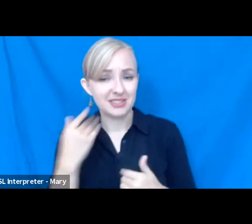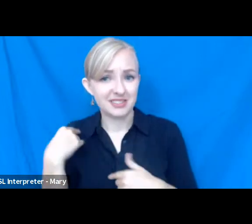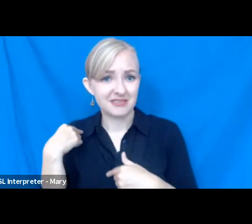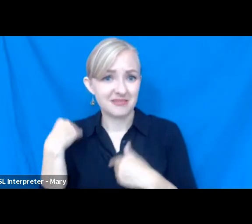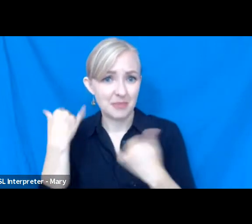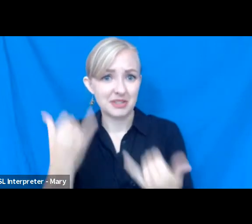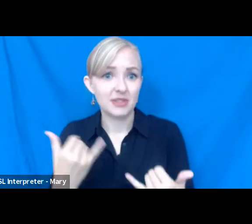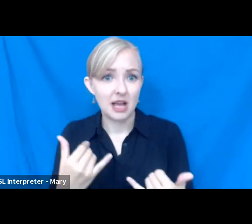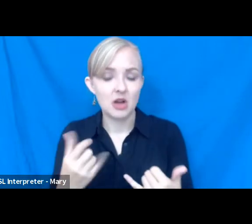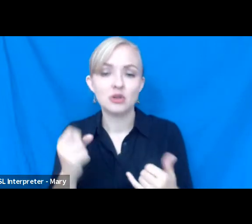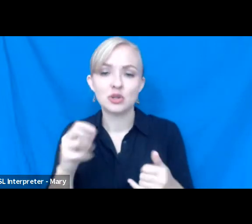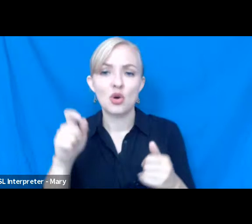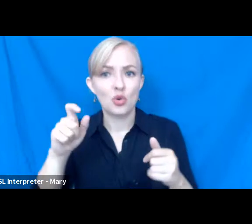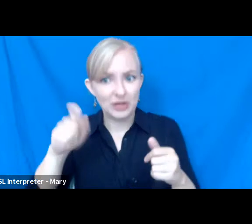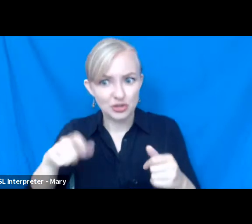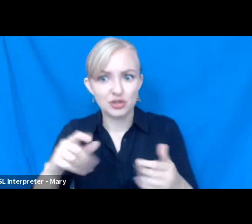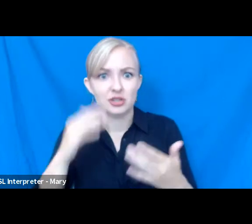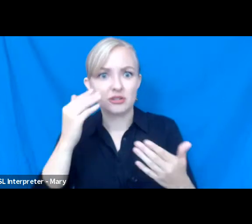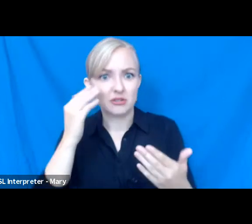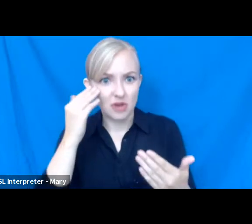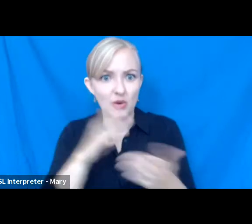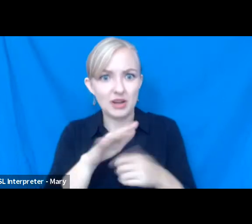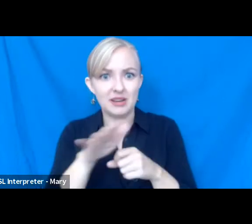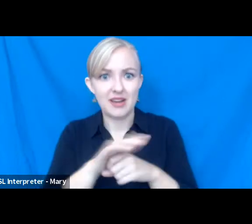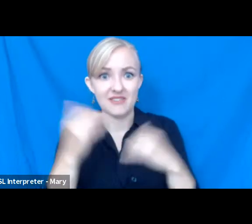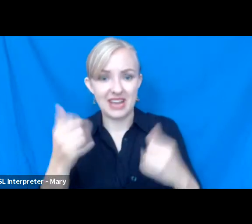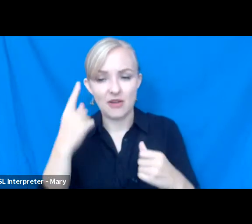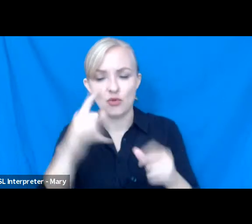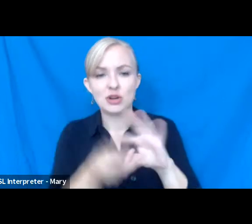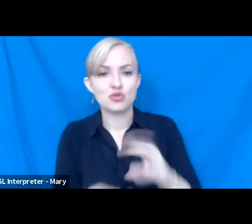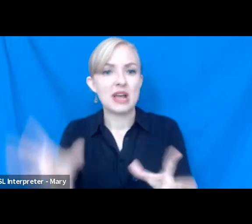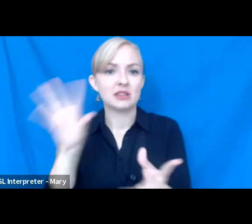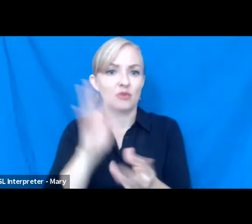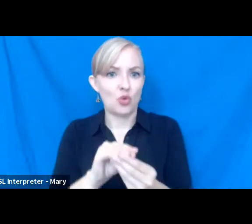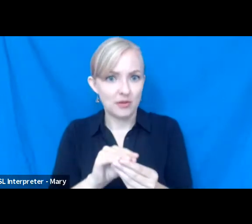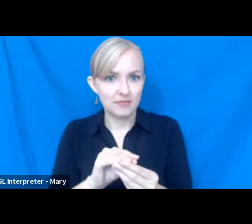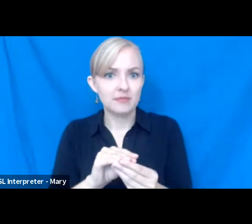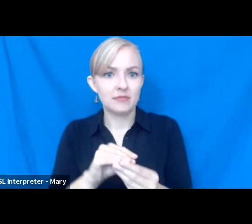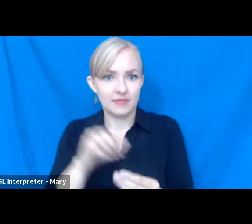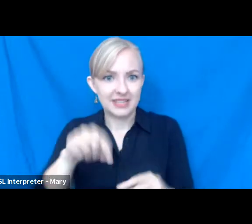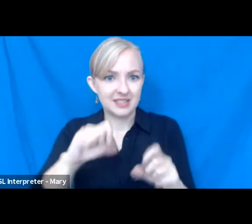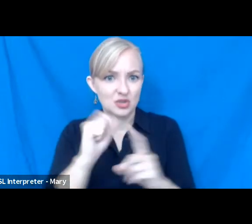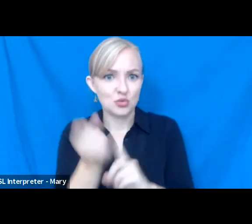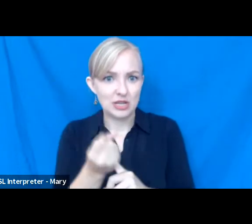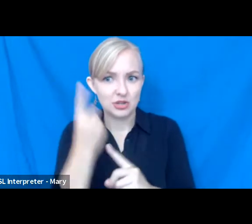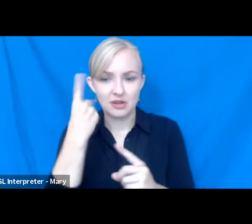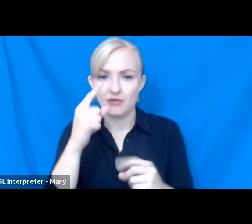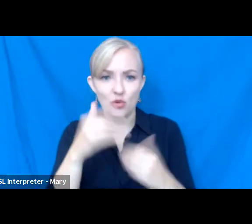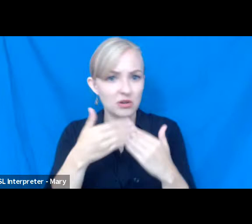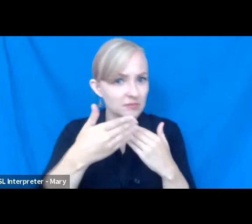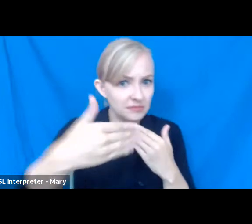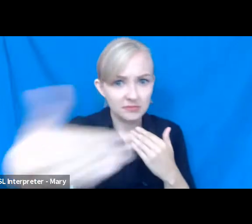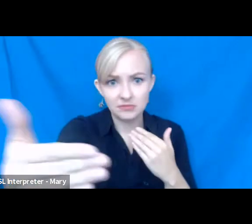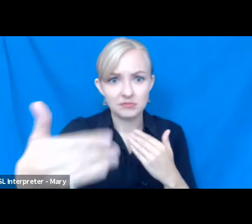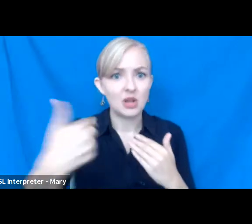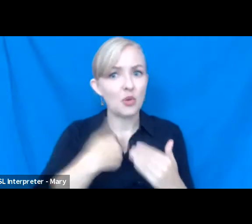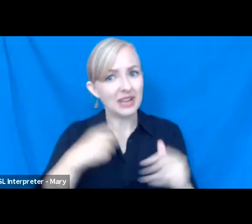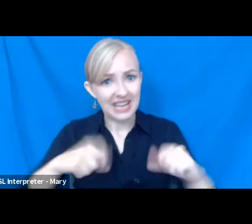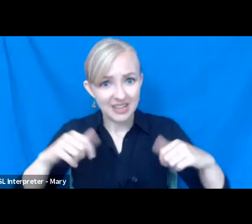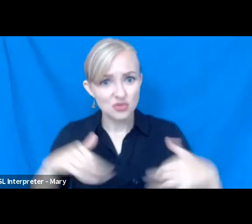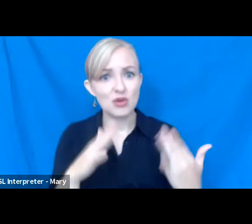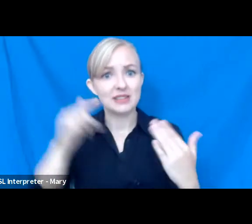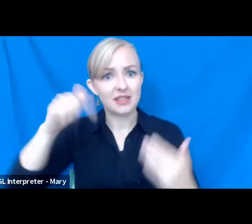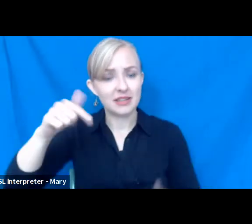how evictions, and better yet, eviction prevention and diversions are addressed. From now on, we should be able to address this crisis